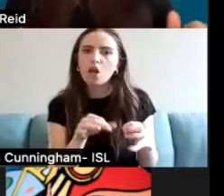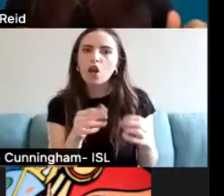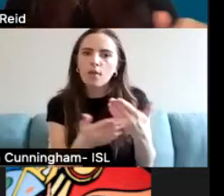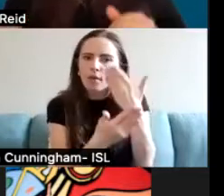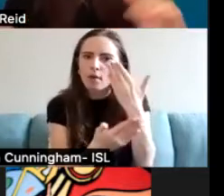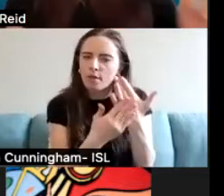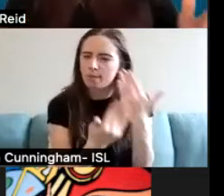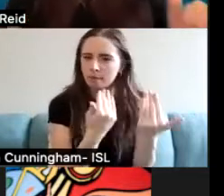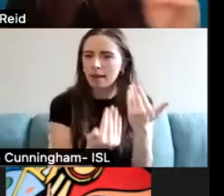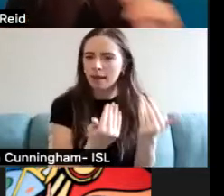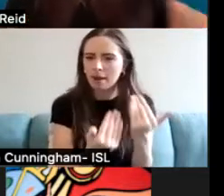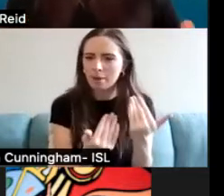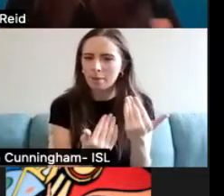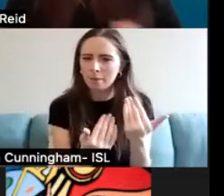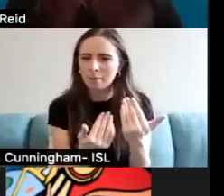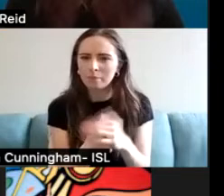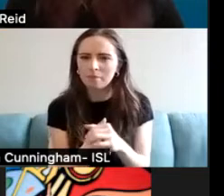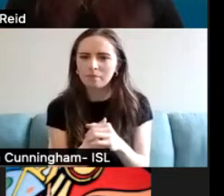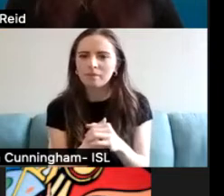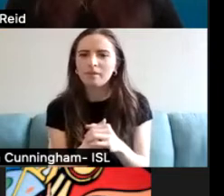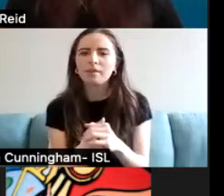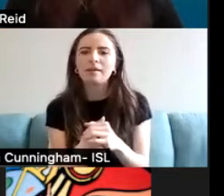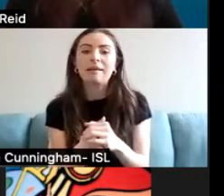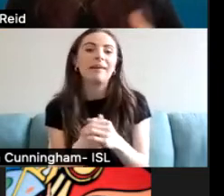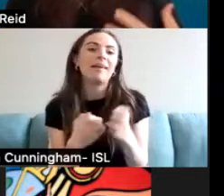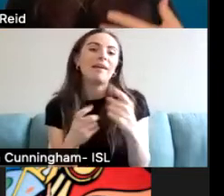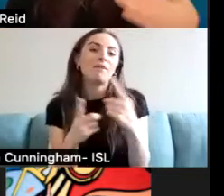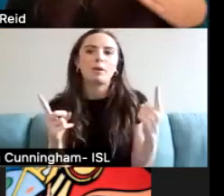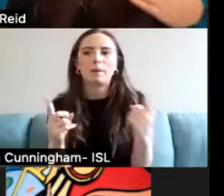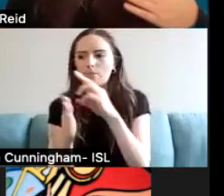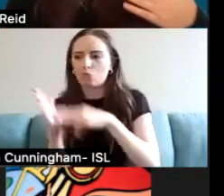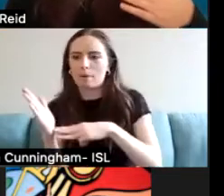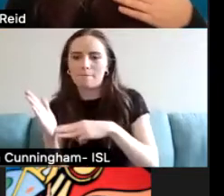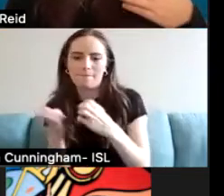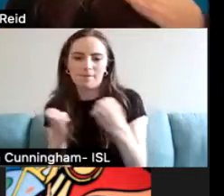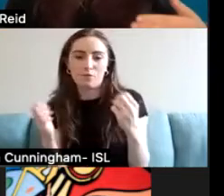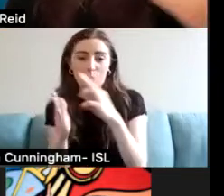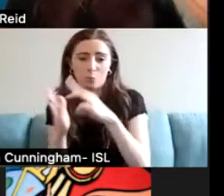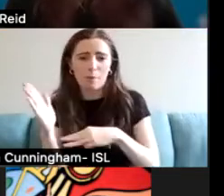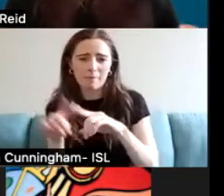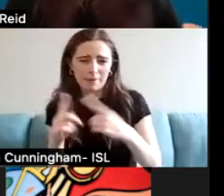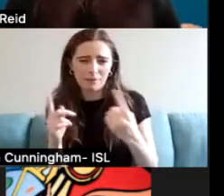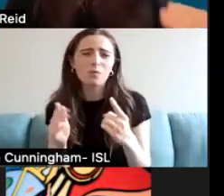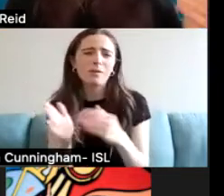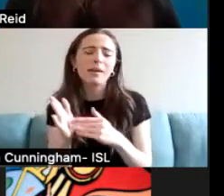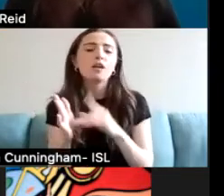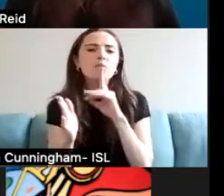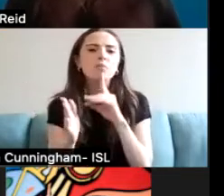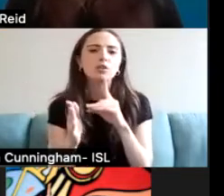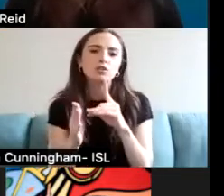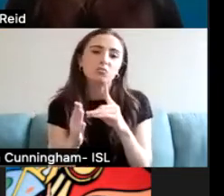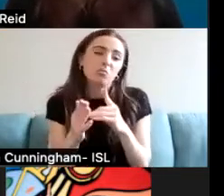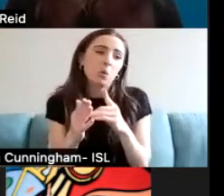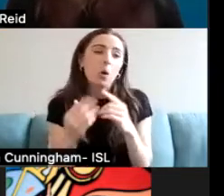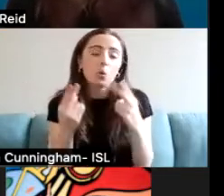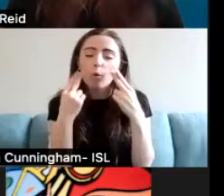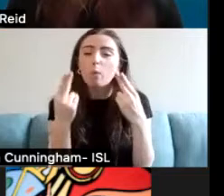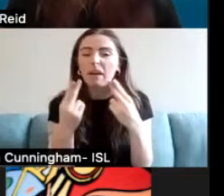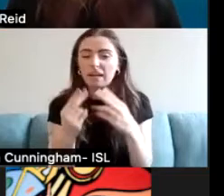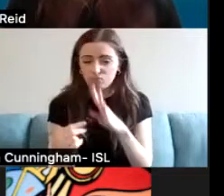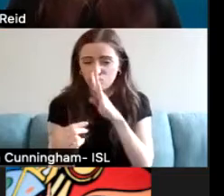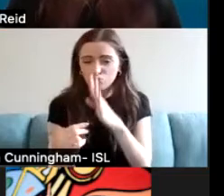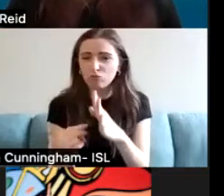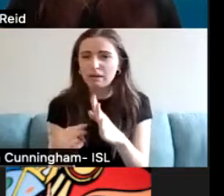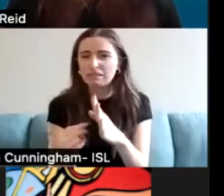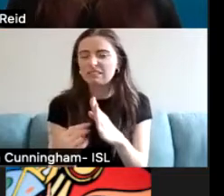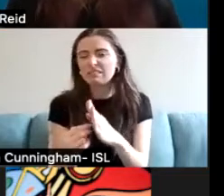It's different, of course, between applications, but it's generally quite straightforward in most of them. So it's